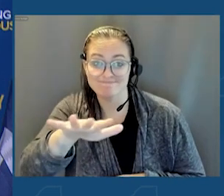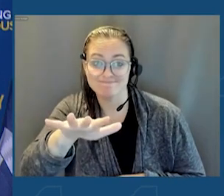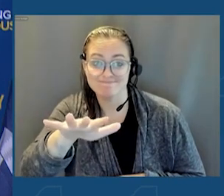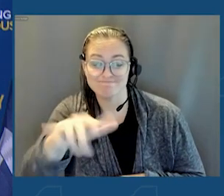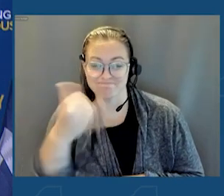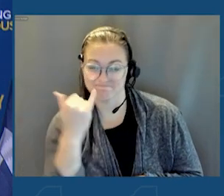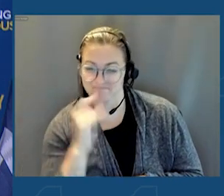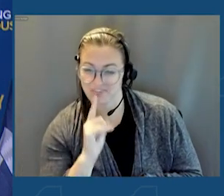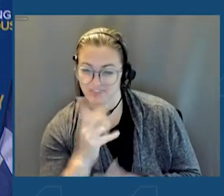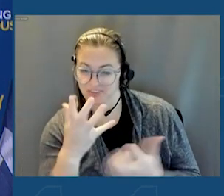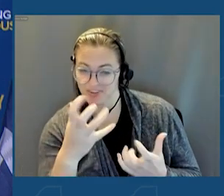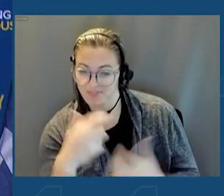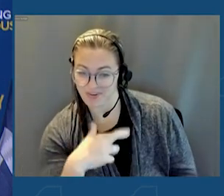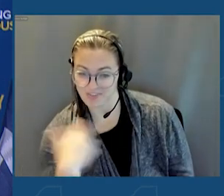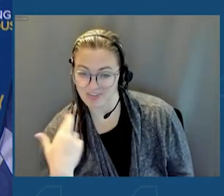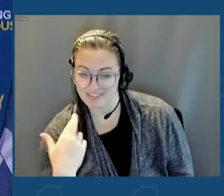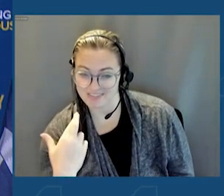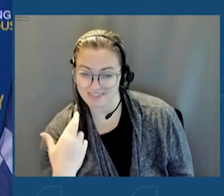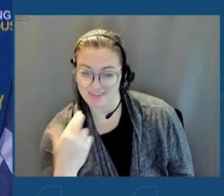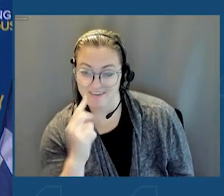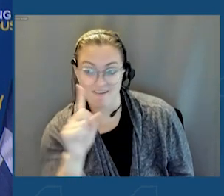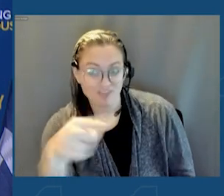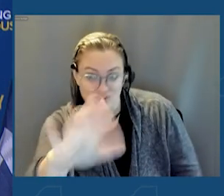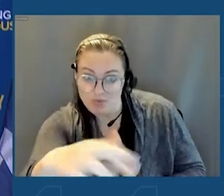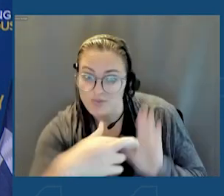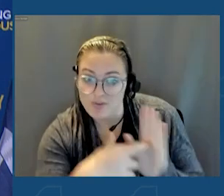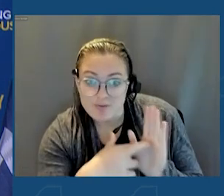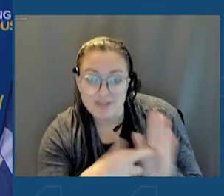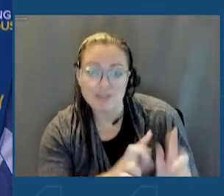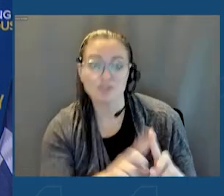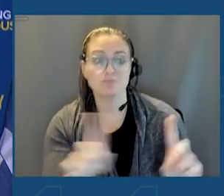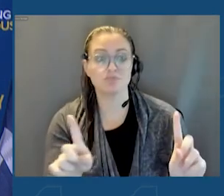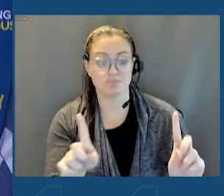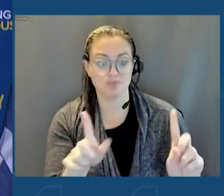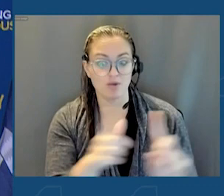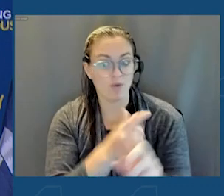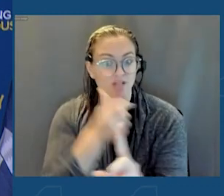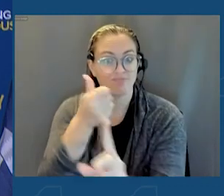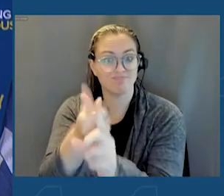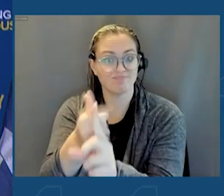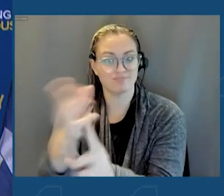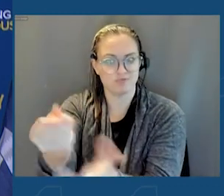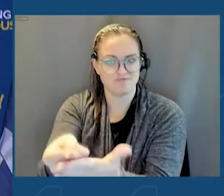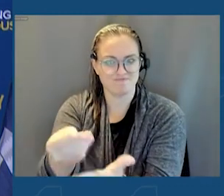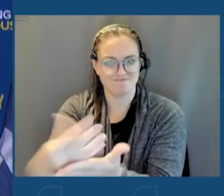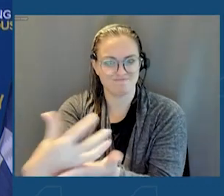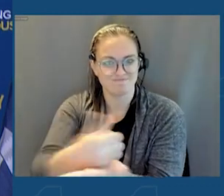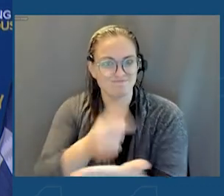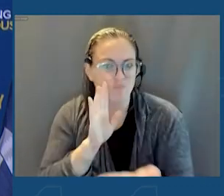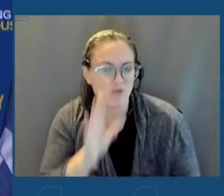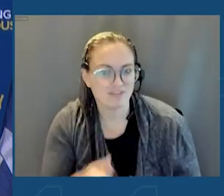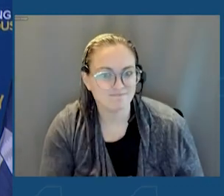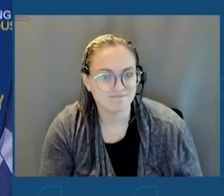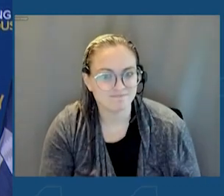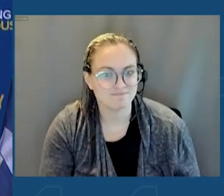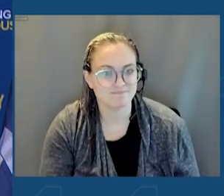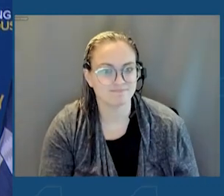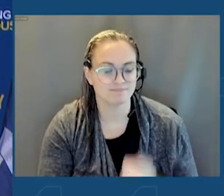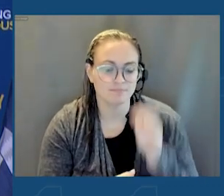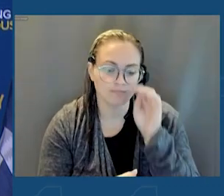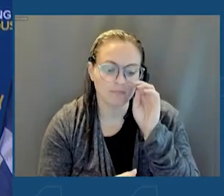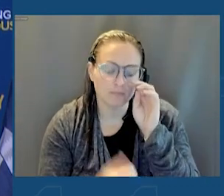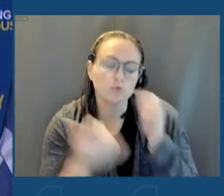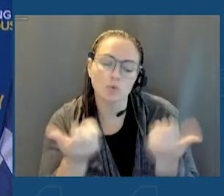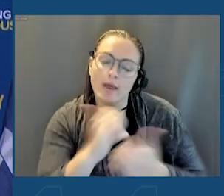want to risk this, not just your reputation, but this is going to hit you monetarily as well. That's what we didn't have. That's what we now have.